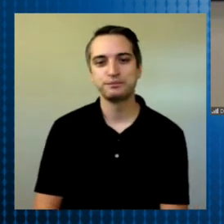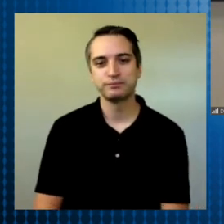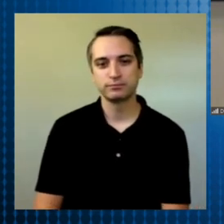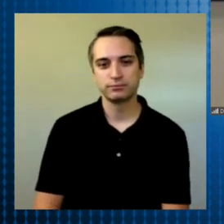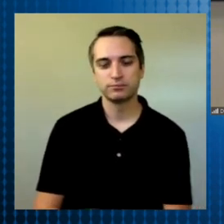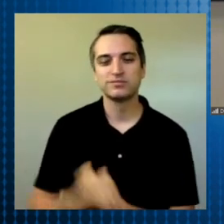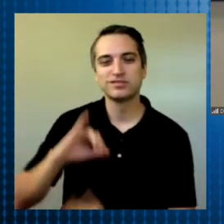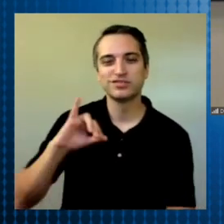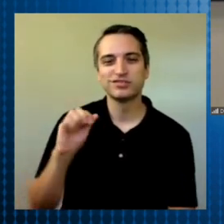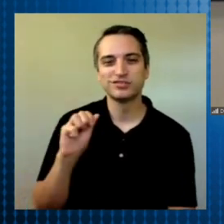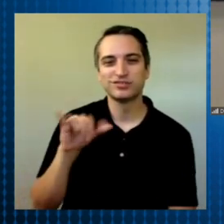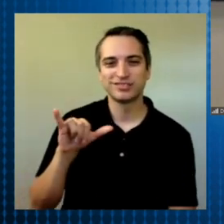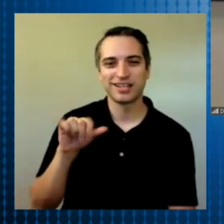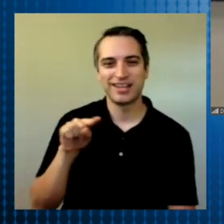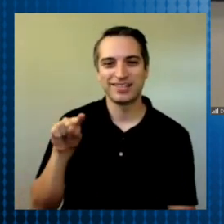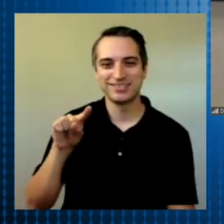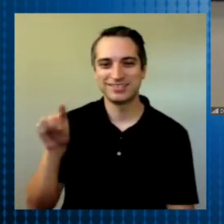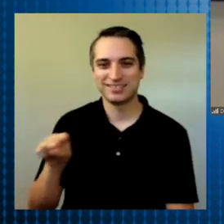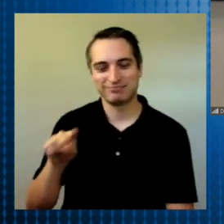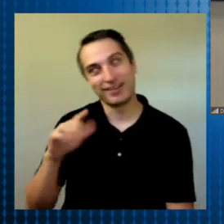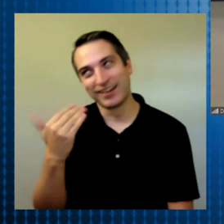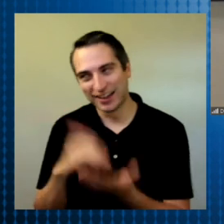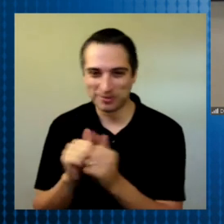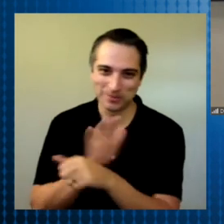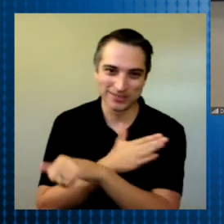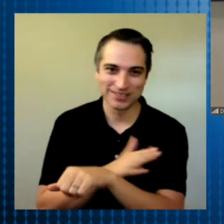Jay-Z, here I go again, music. Jay-Z at